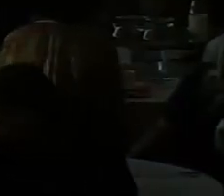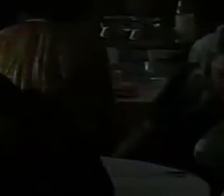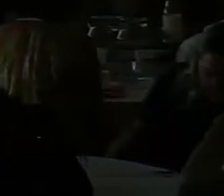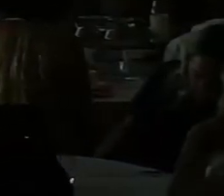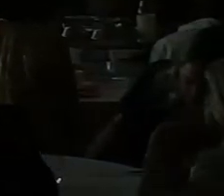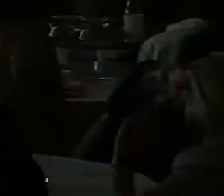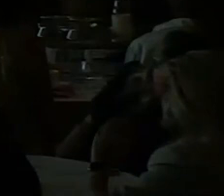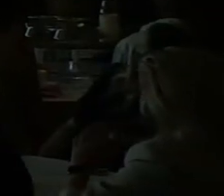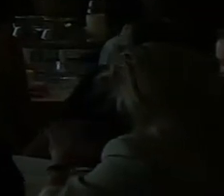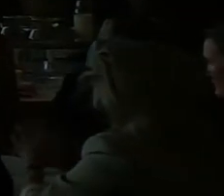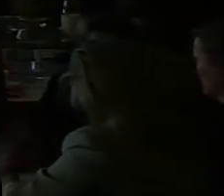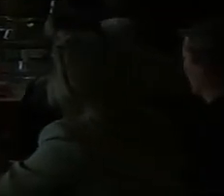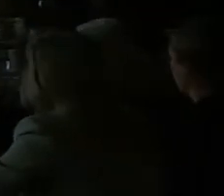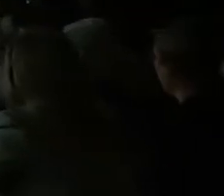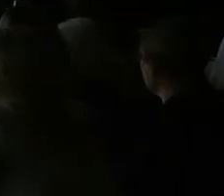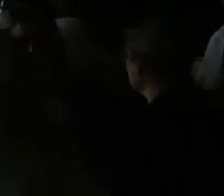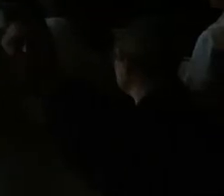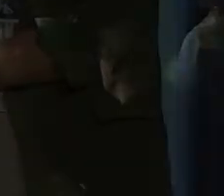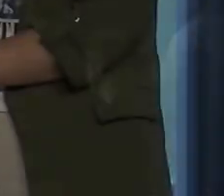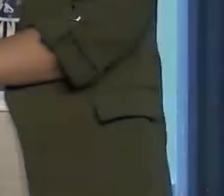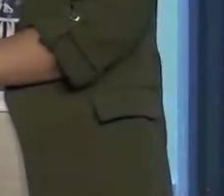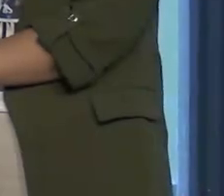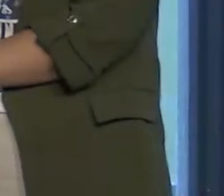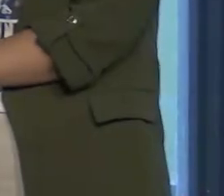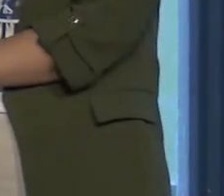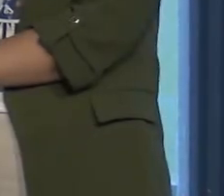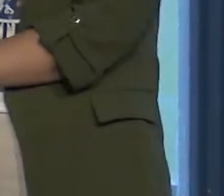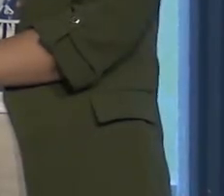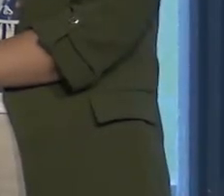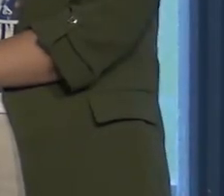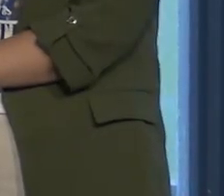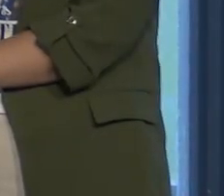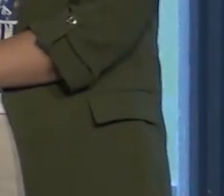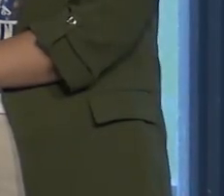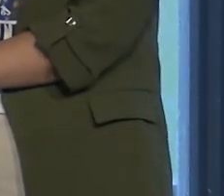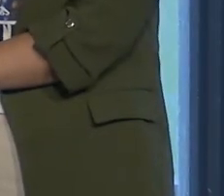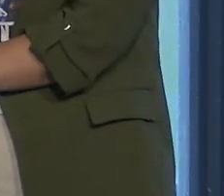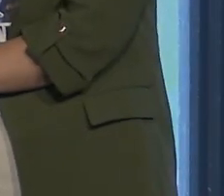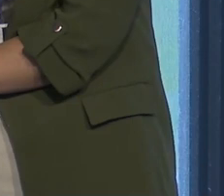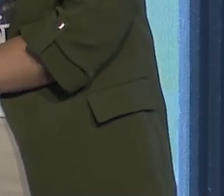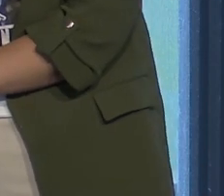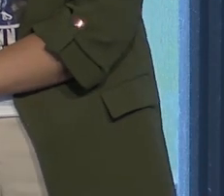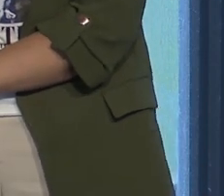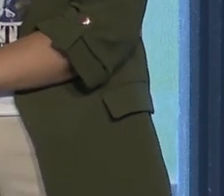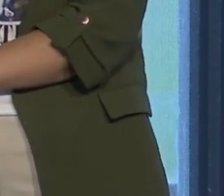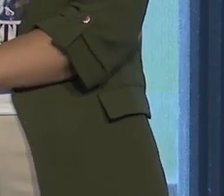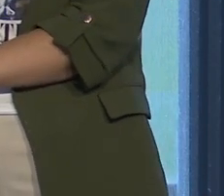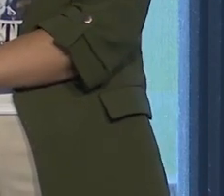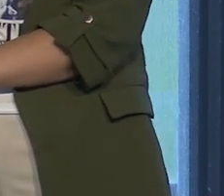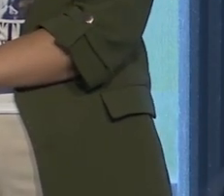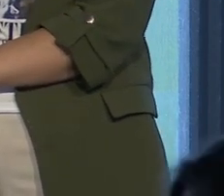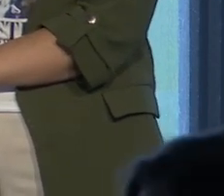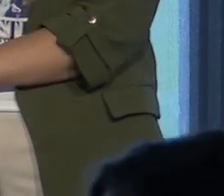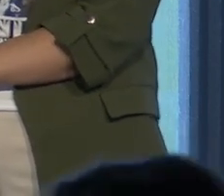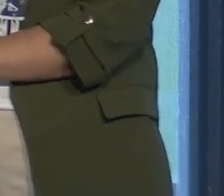So that draws the final morning's formalities to an end. There's definitely